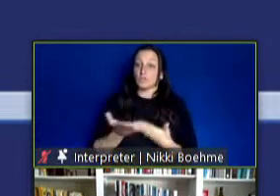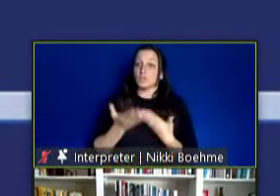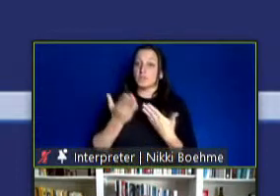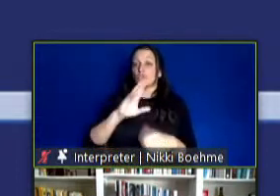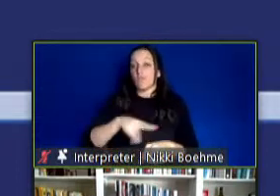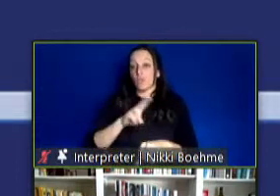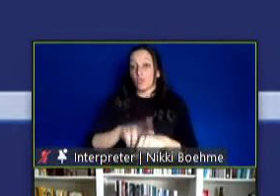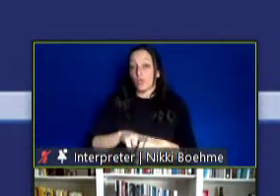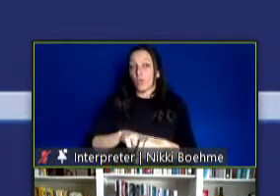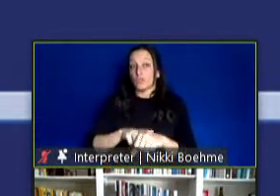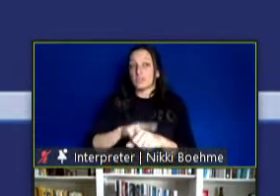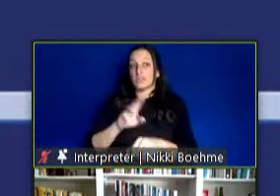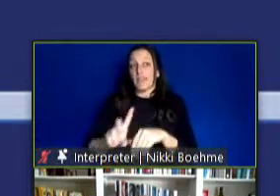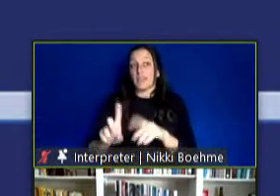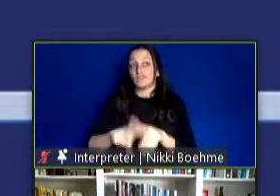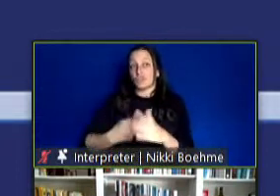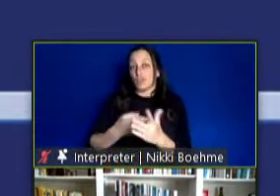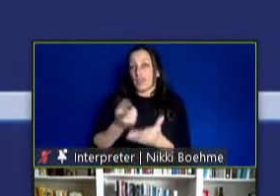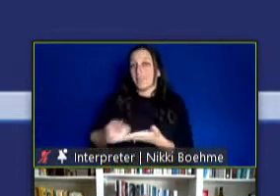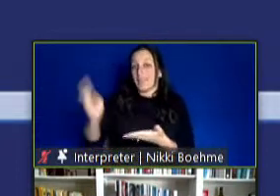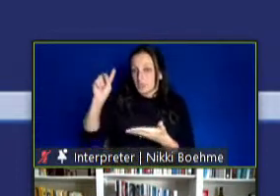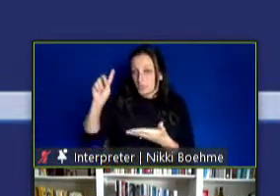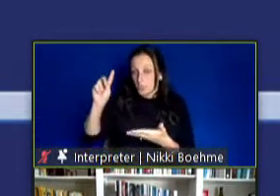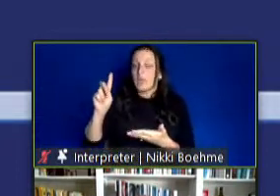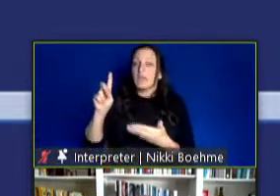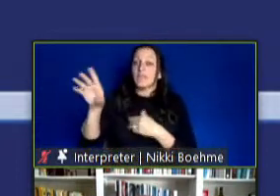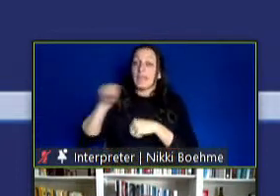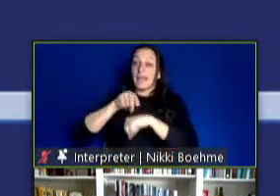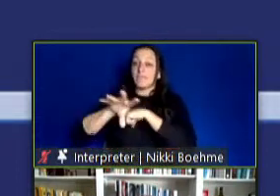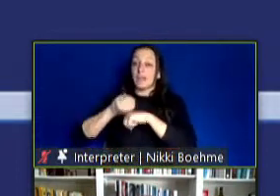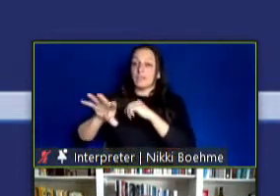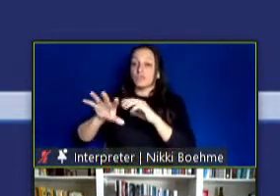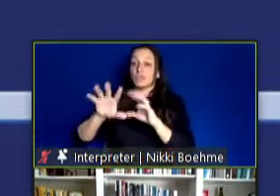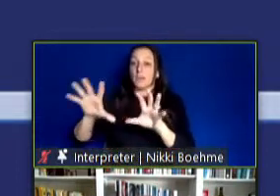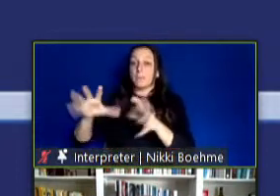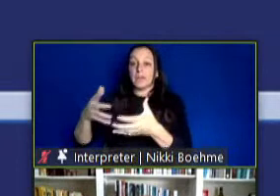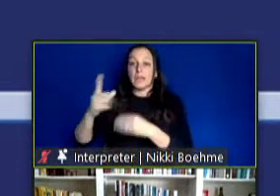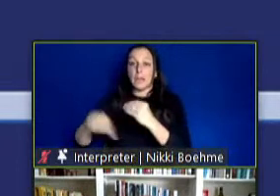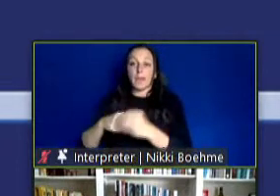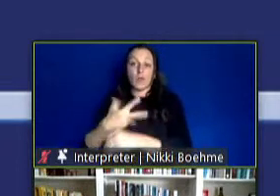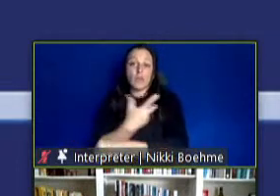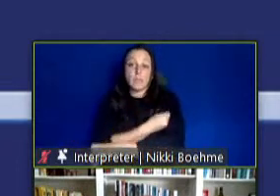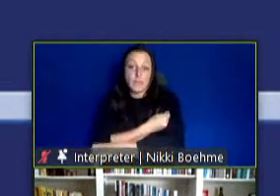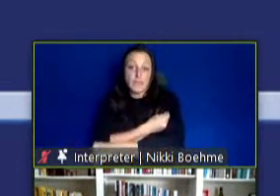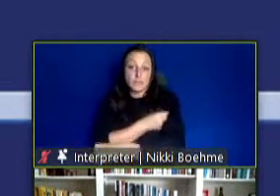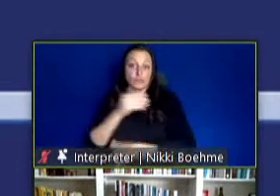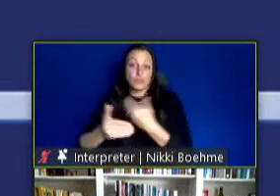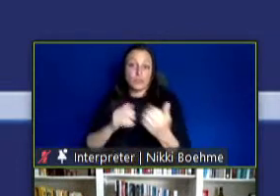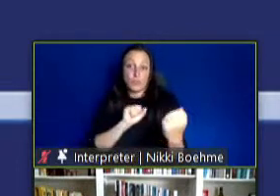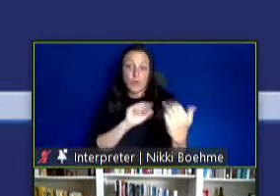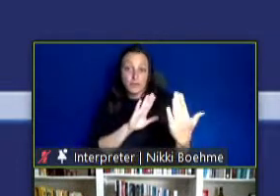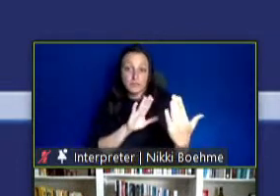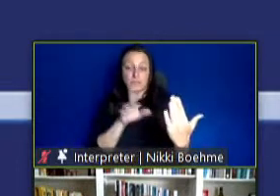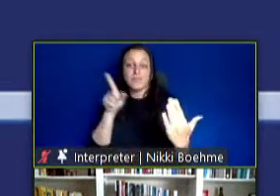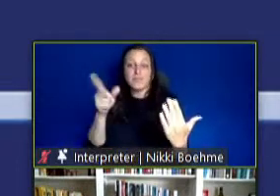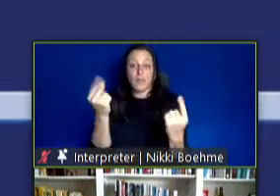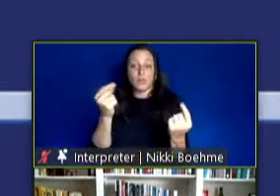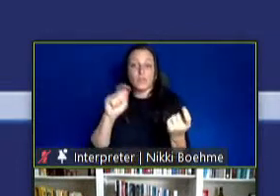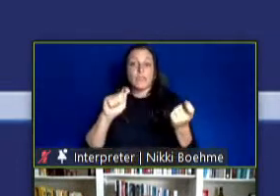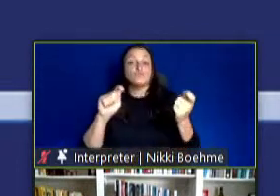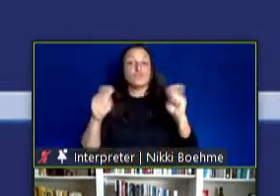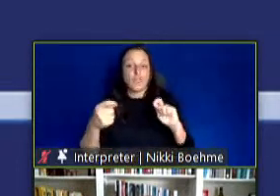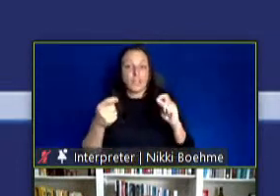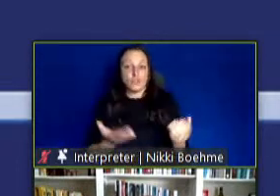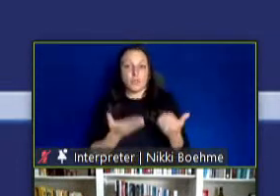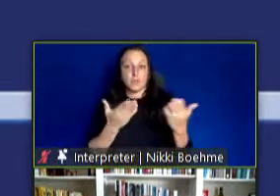late last week when the Advisory Committee of Immunization Practices changed their recommendations for